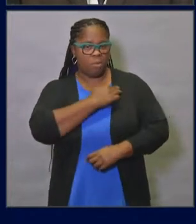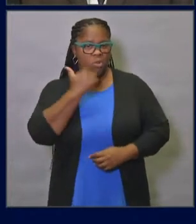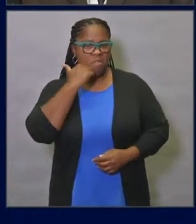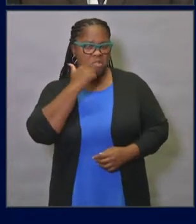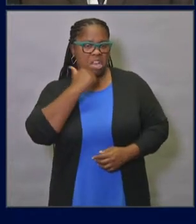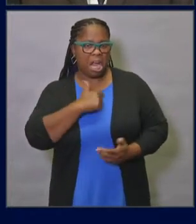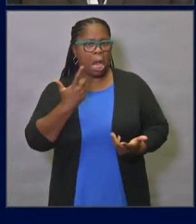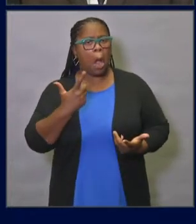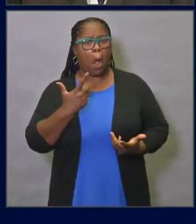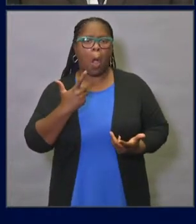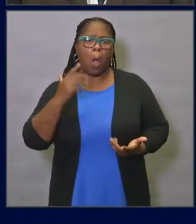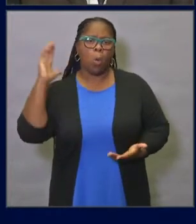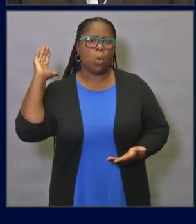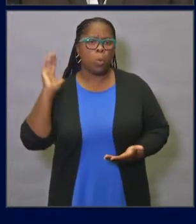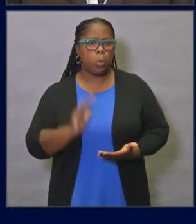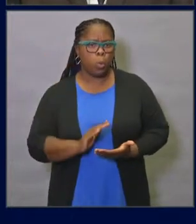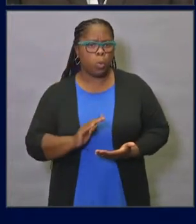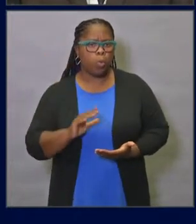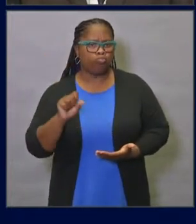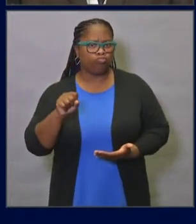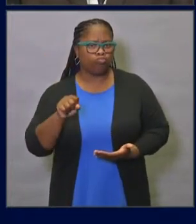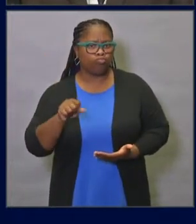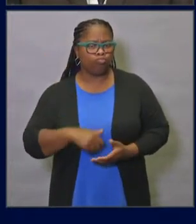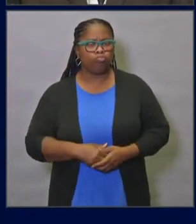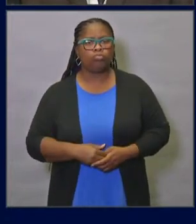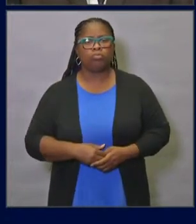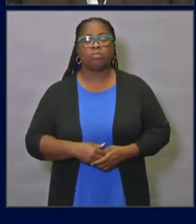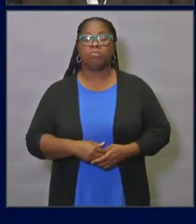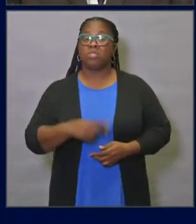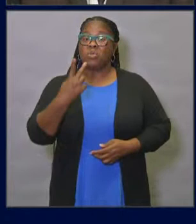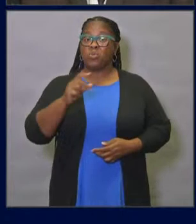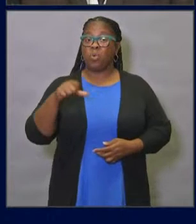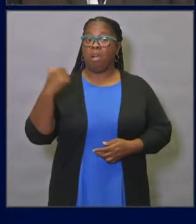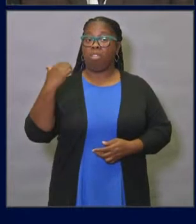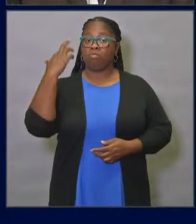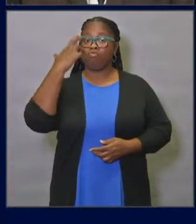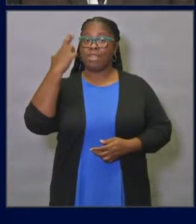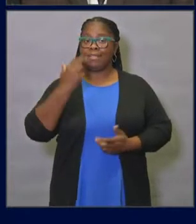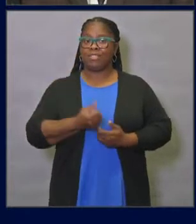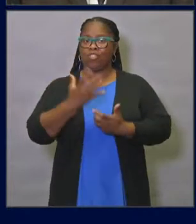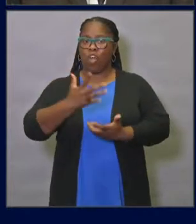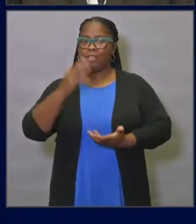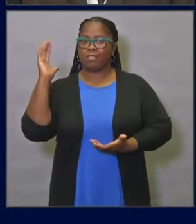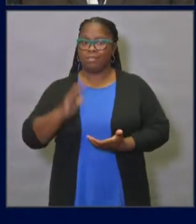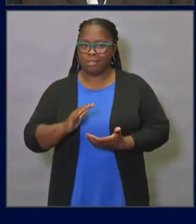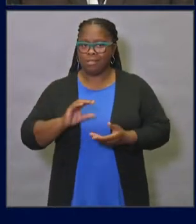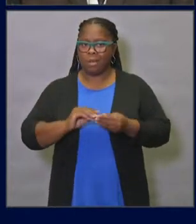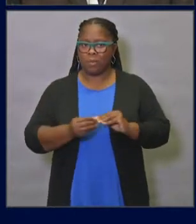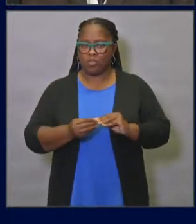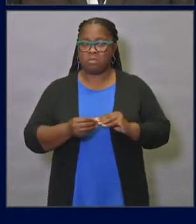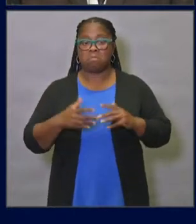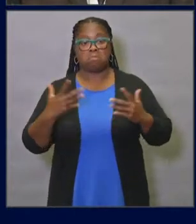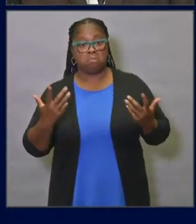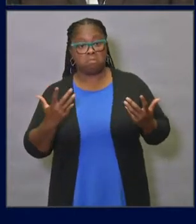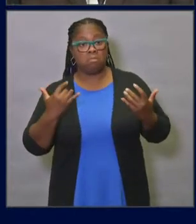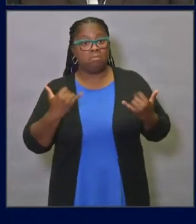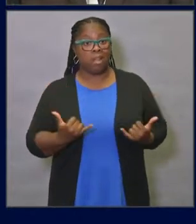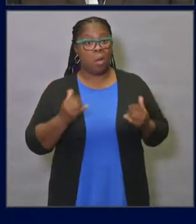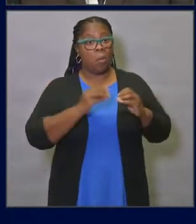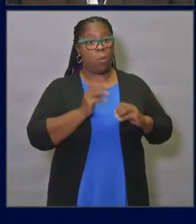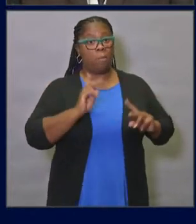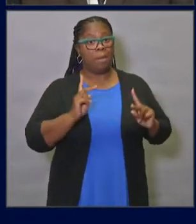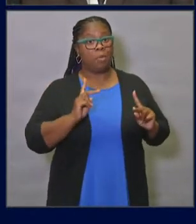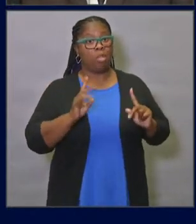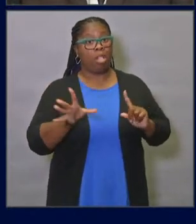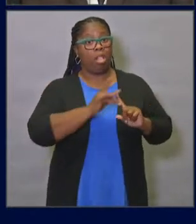decline. In addition to a reduction in cases, two other factors may contribute to the decline. First, the fact that there are now younger patients